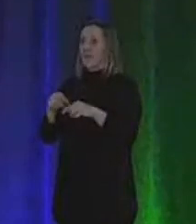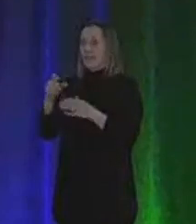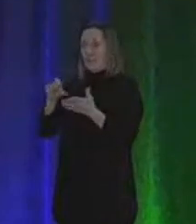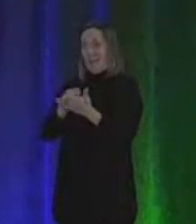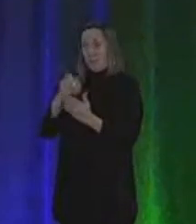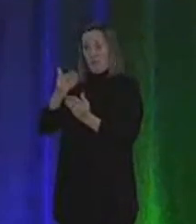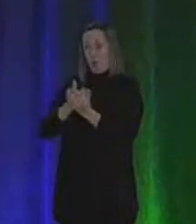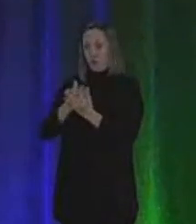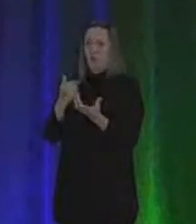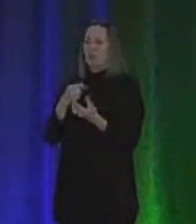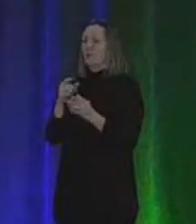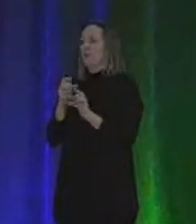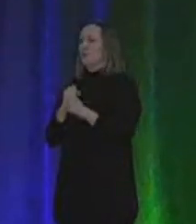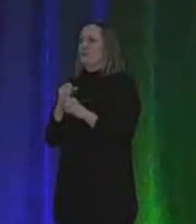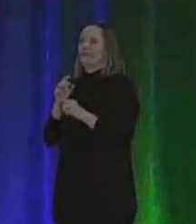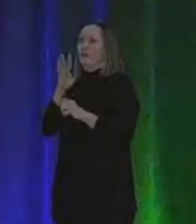create